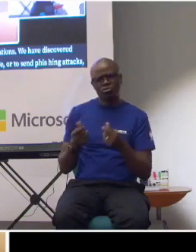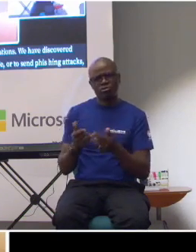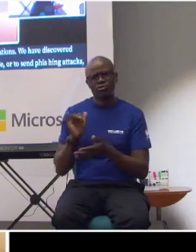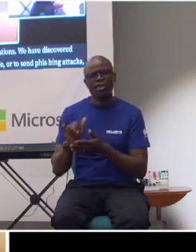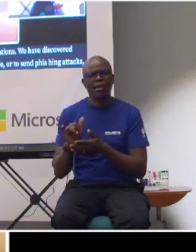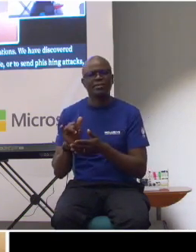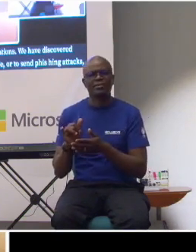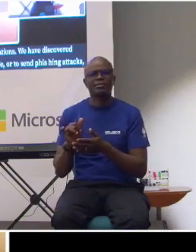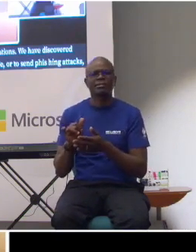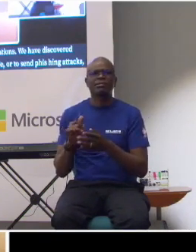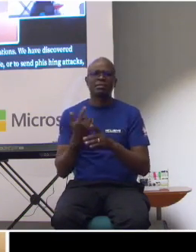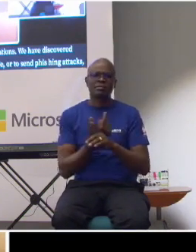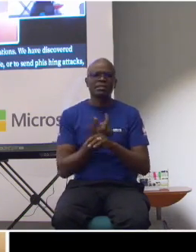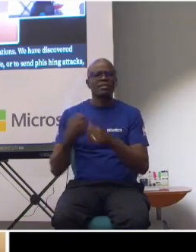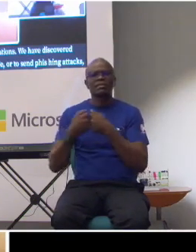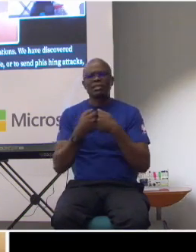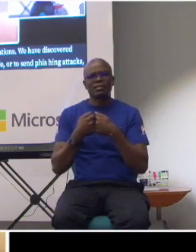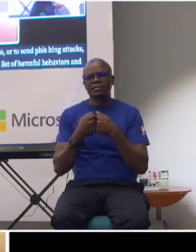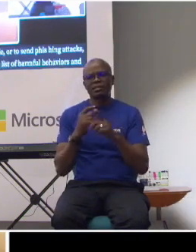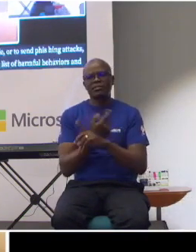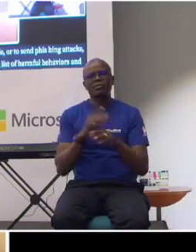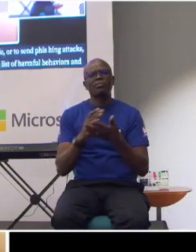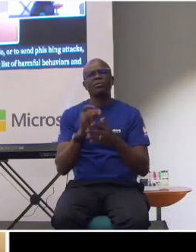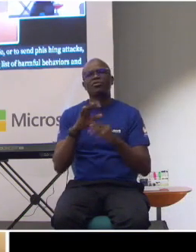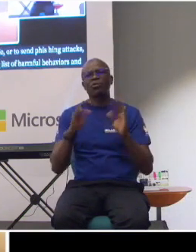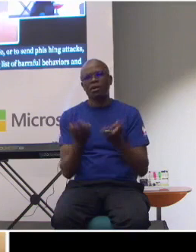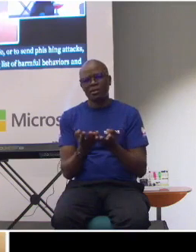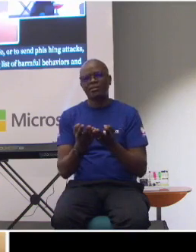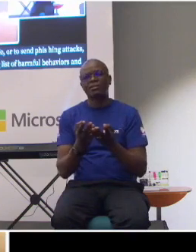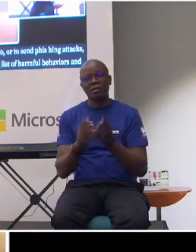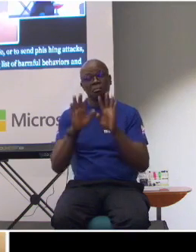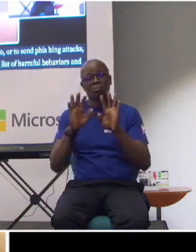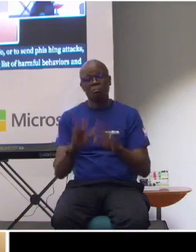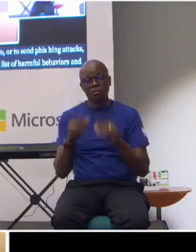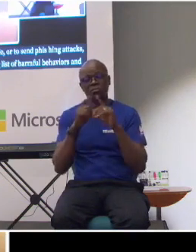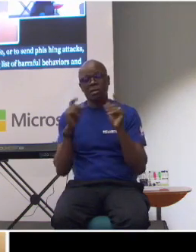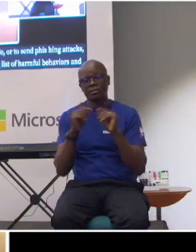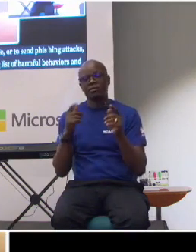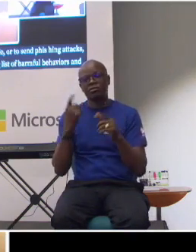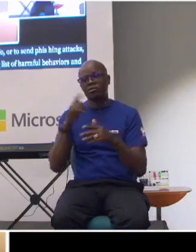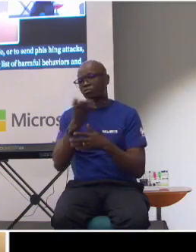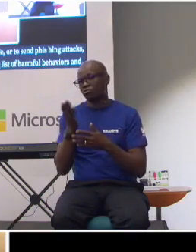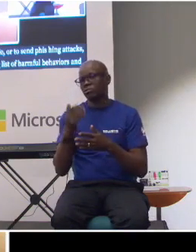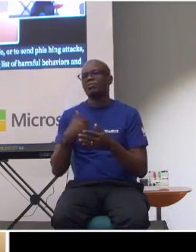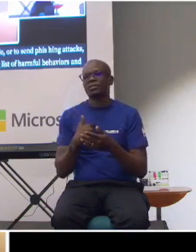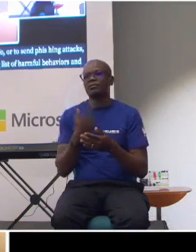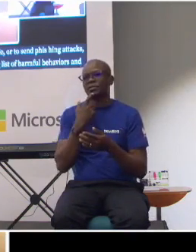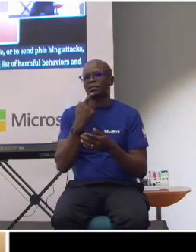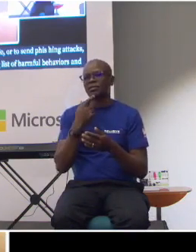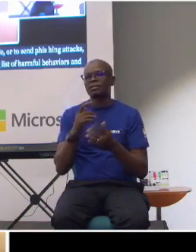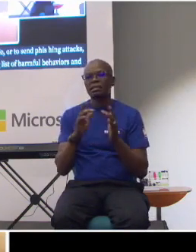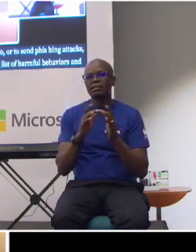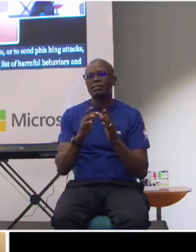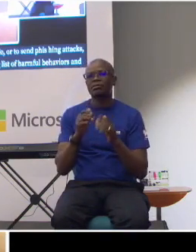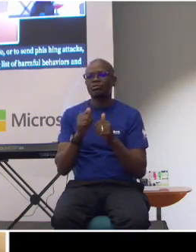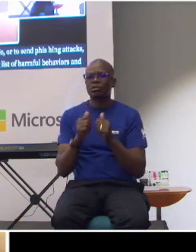have in other parts of the world. So the important message, I think, for you is that the Internet, which continues